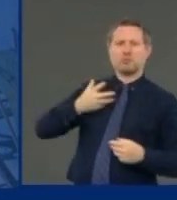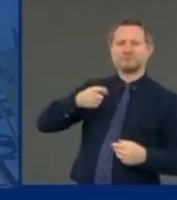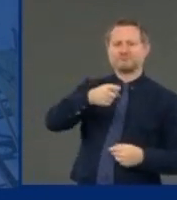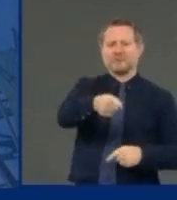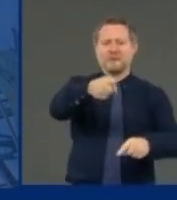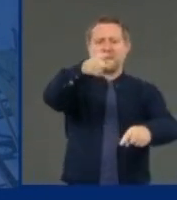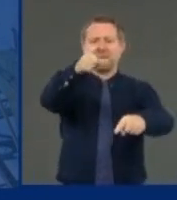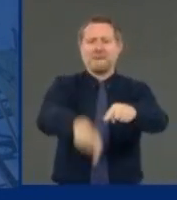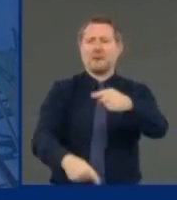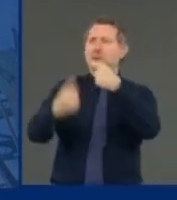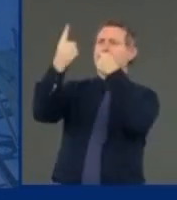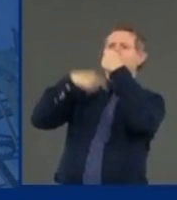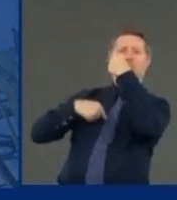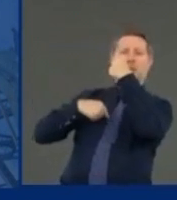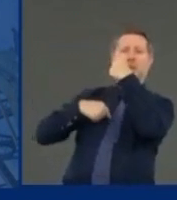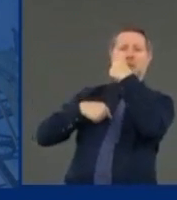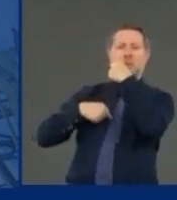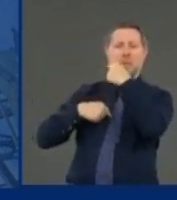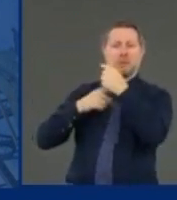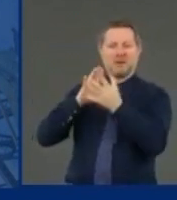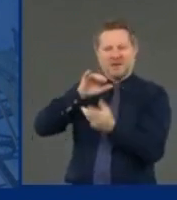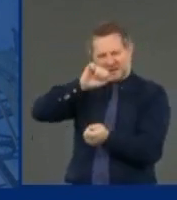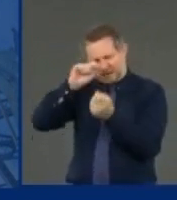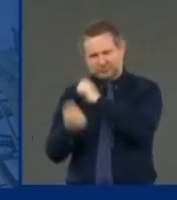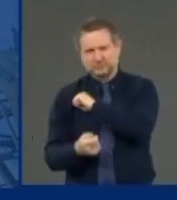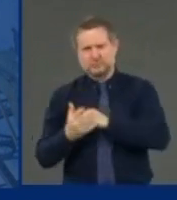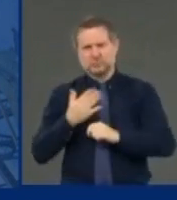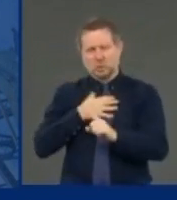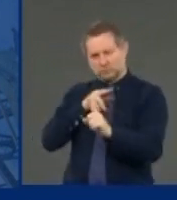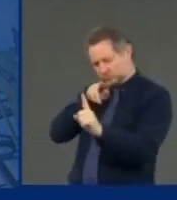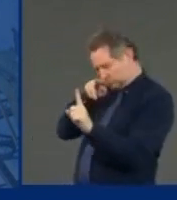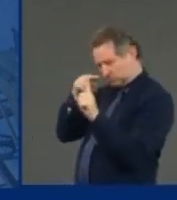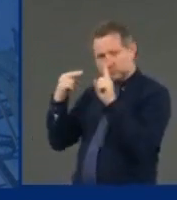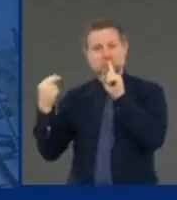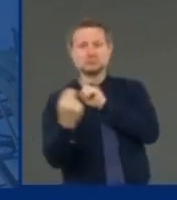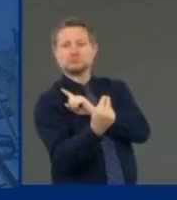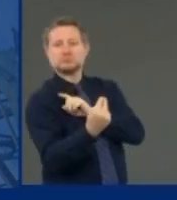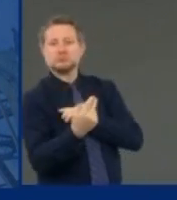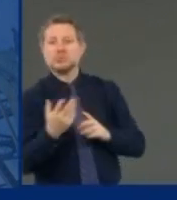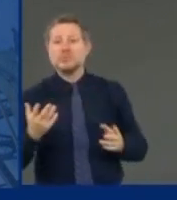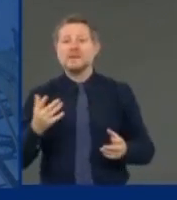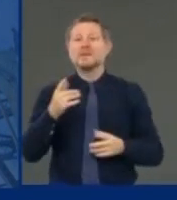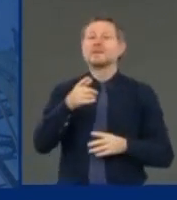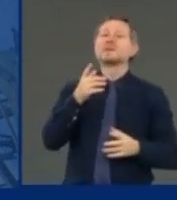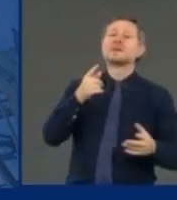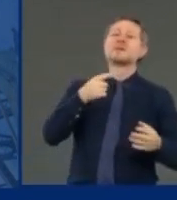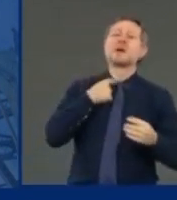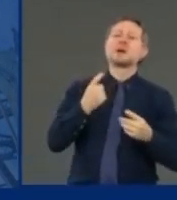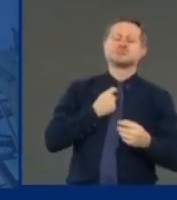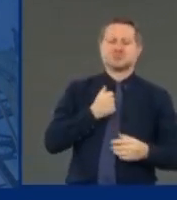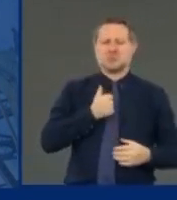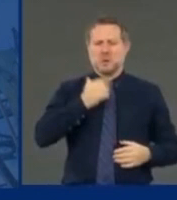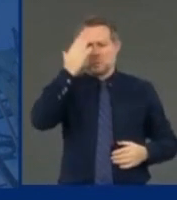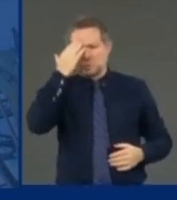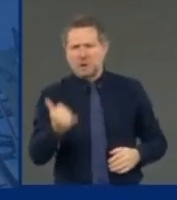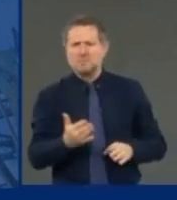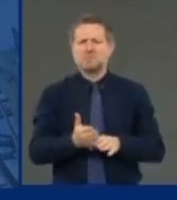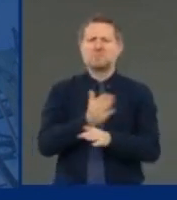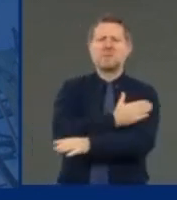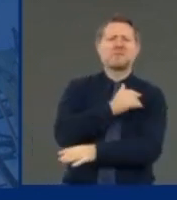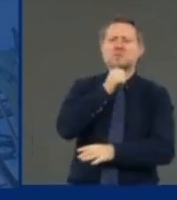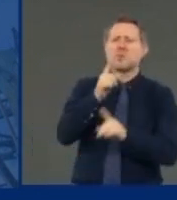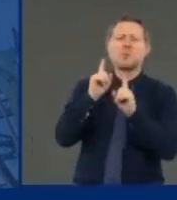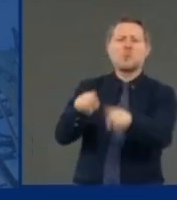changes your whole perspective. And you ask yourself, well, why hadn't I been? Why didn't I? And when I get